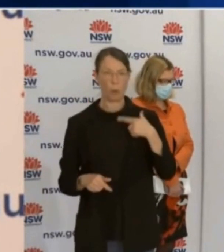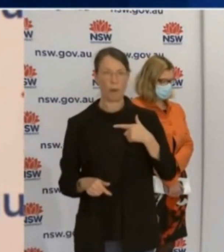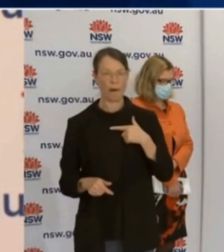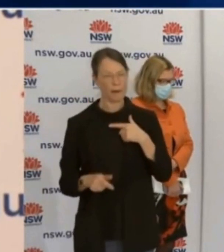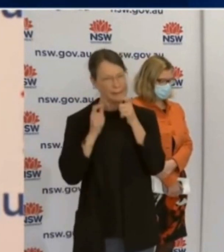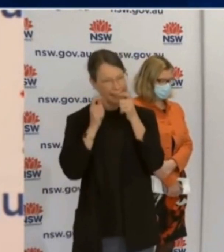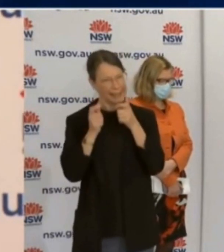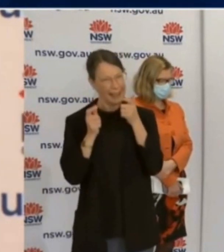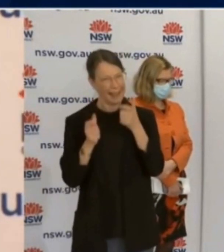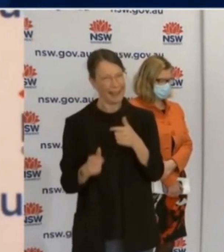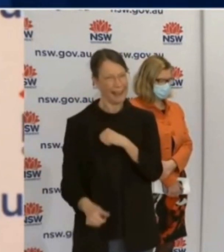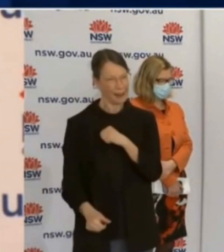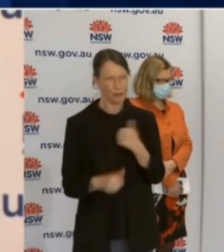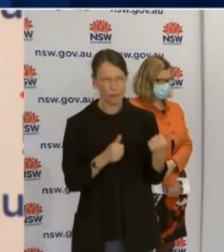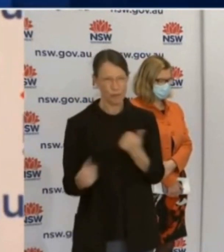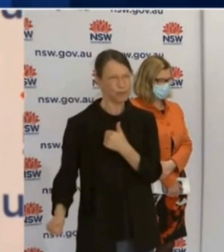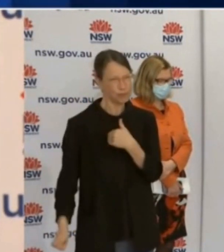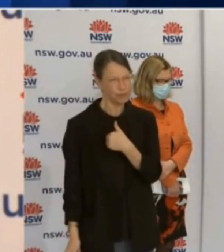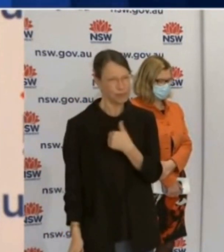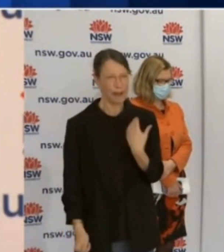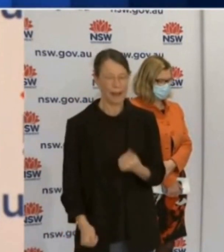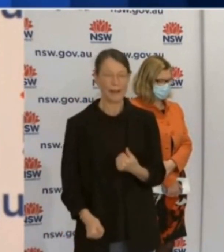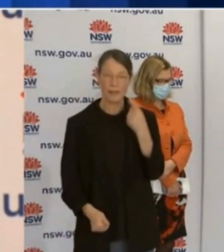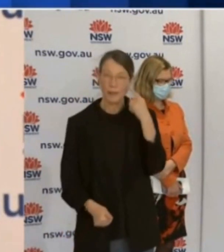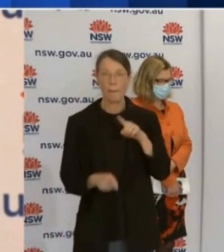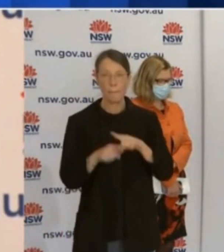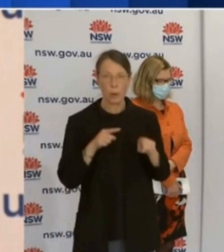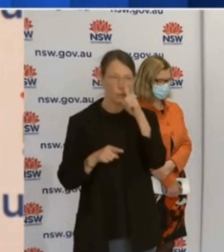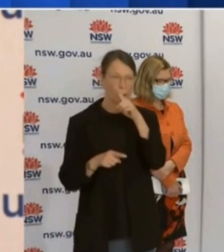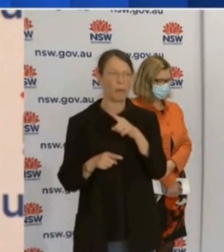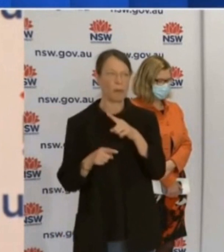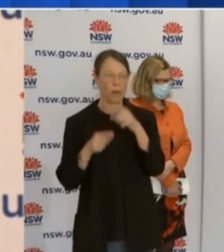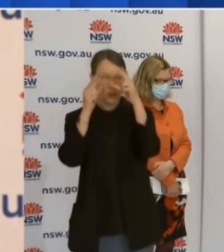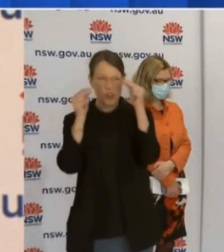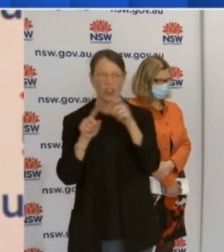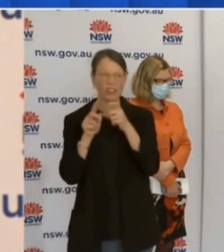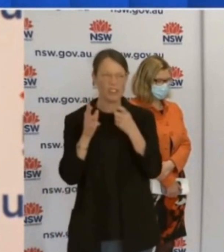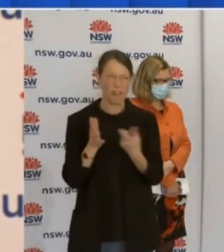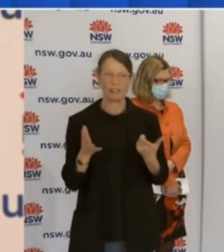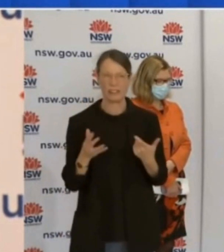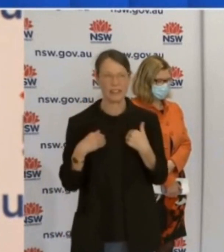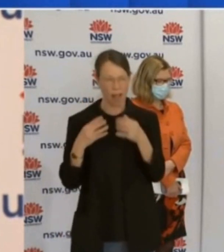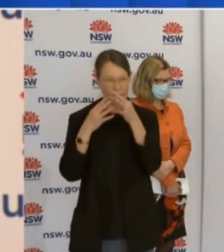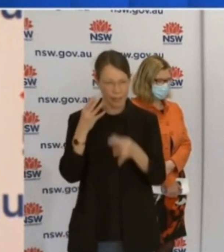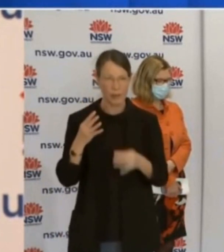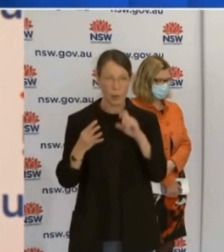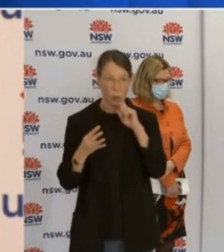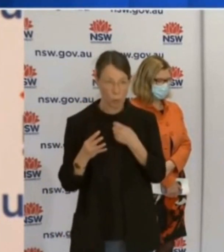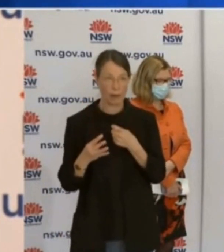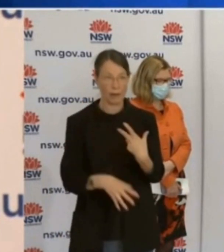And I think the majority of people in health will get vaccinated. Obviously, there have been some constraints around the vaccine